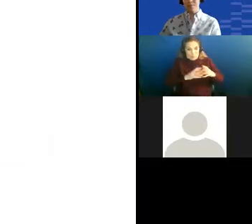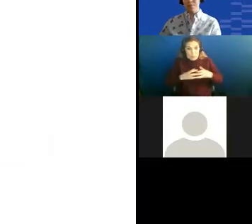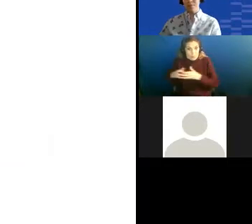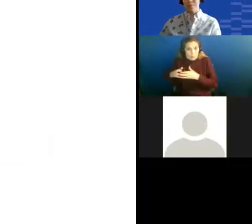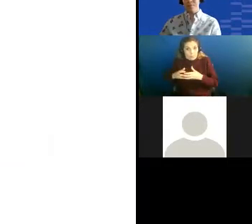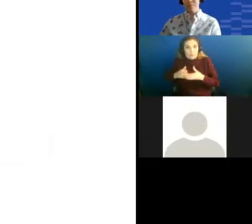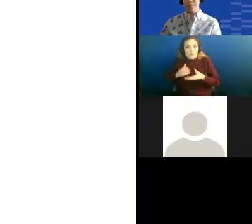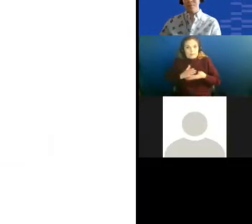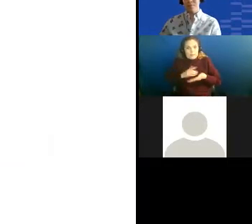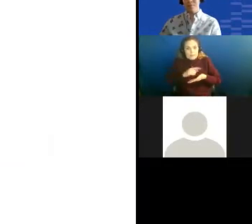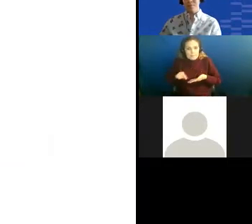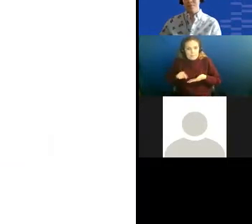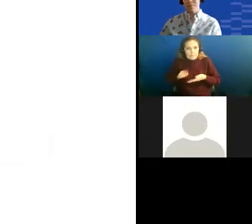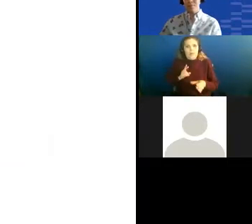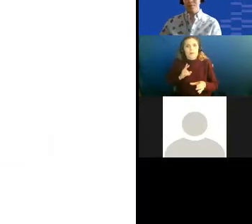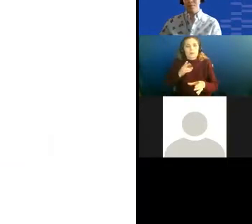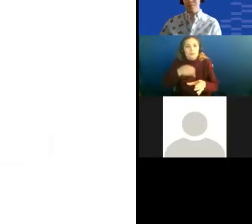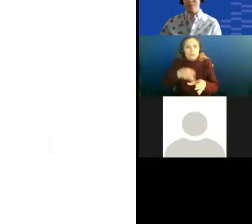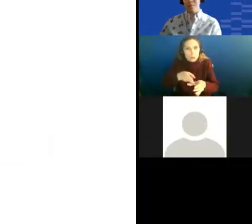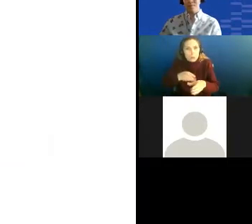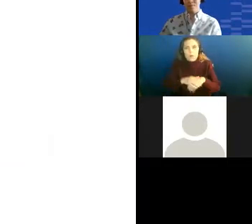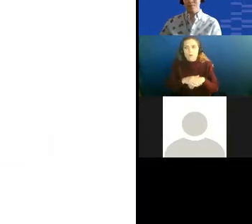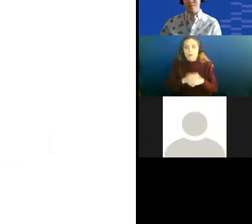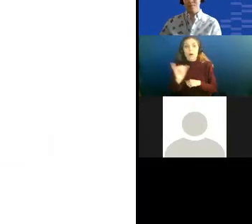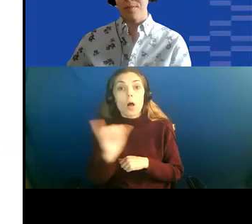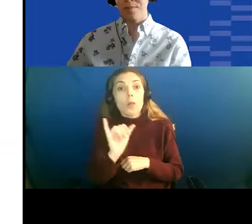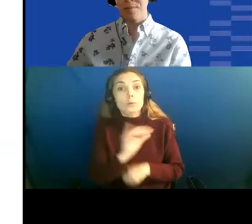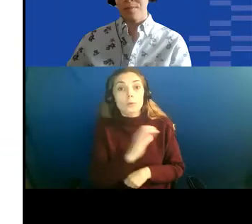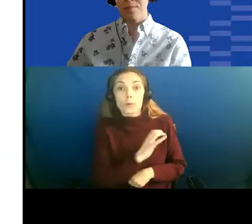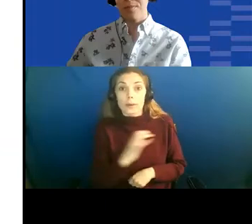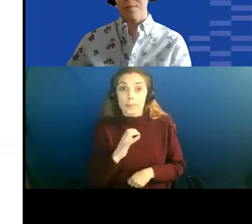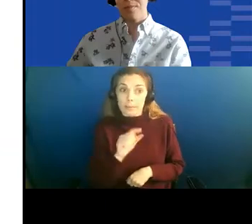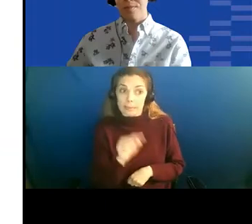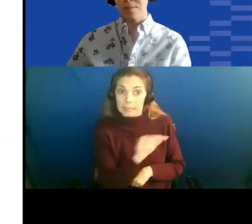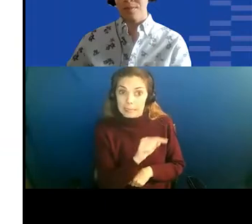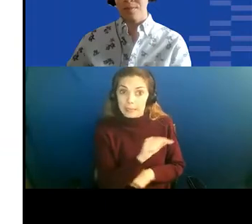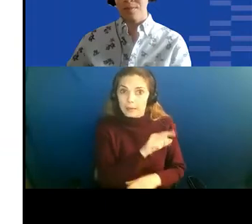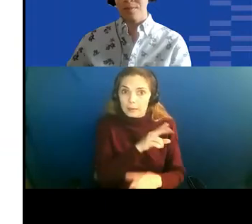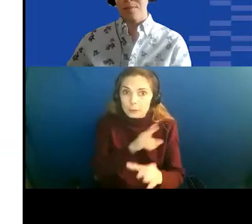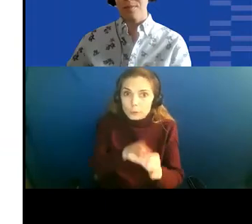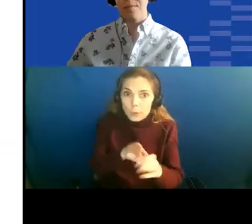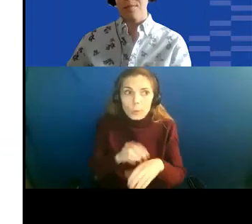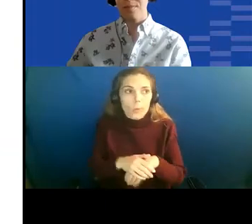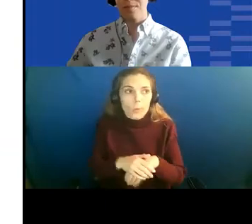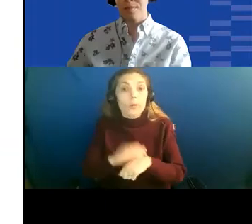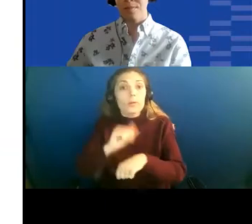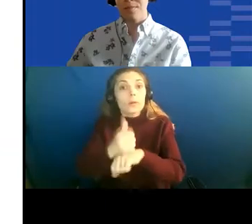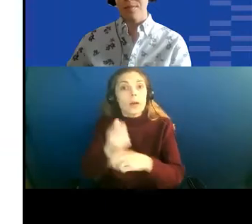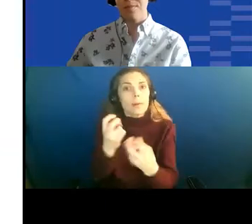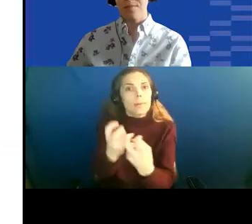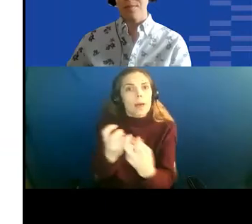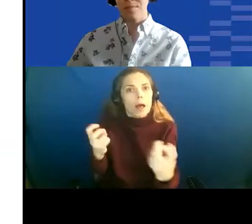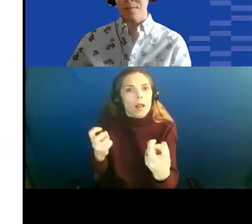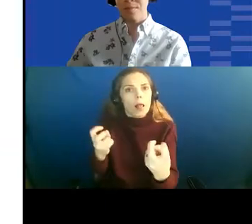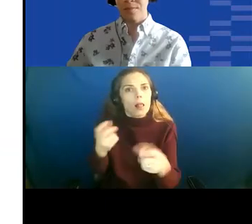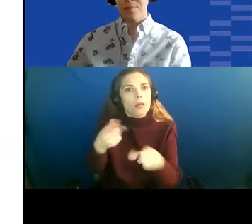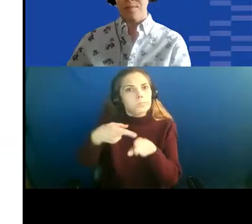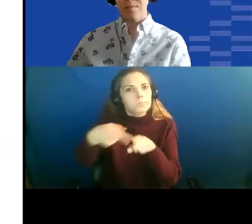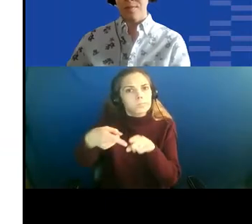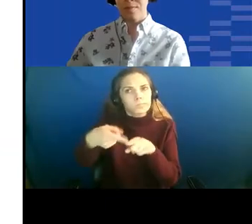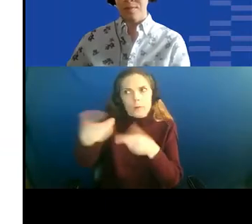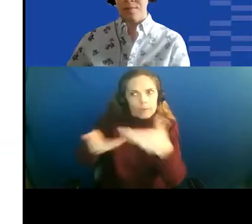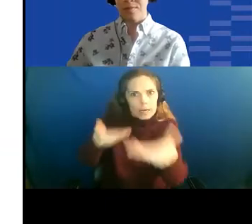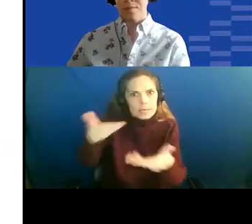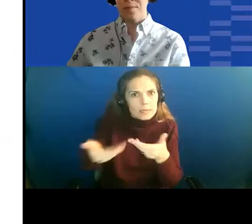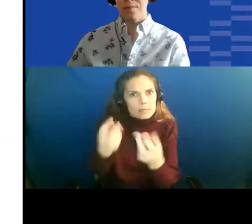hoc committee, panelists that were invited to speak to identified gaps in phase 1 data, and